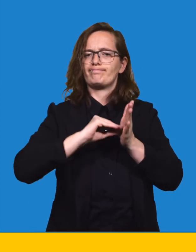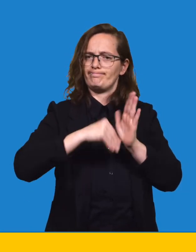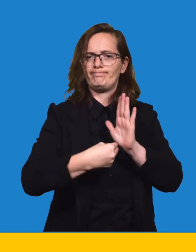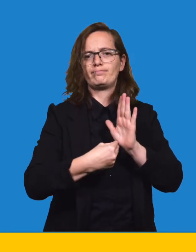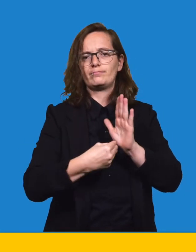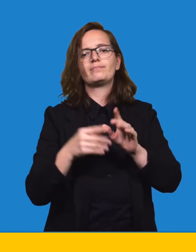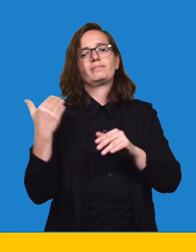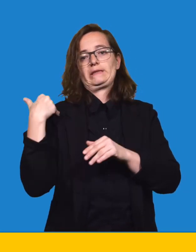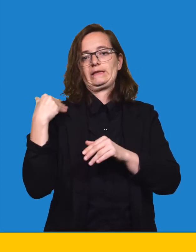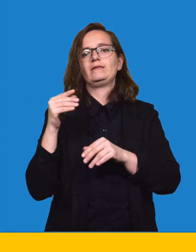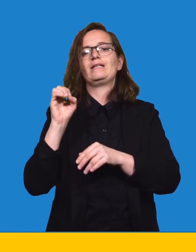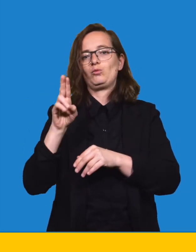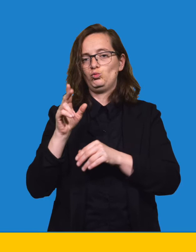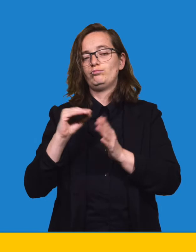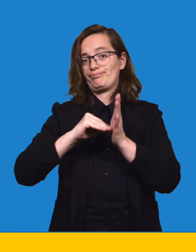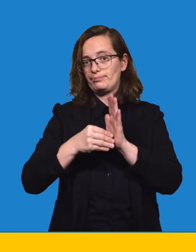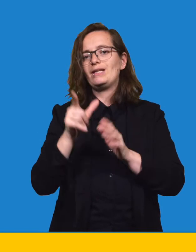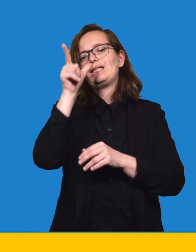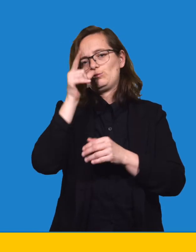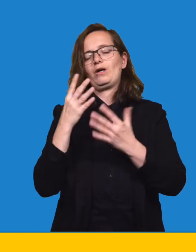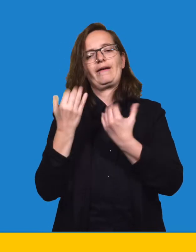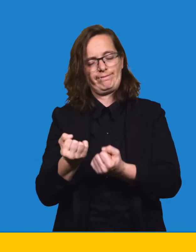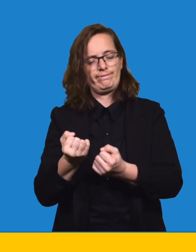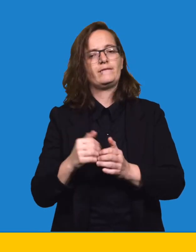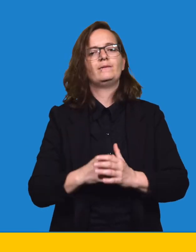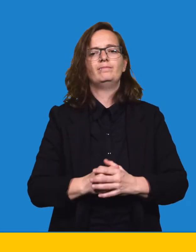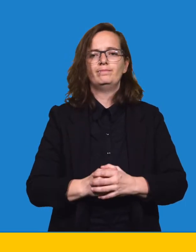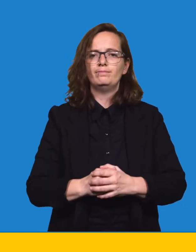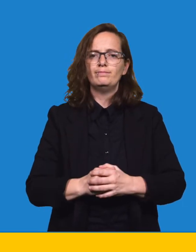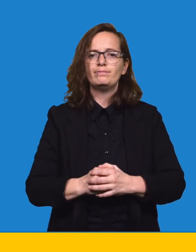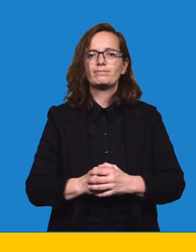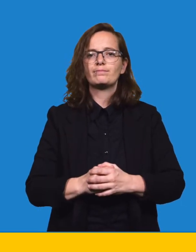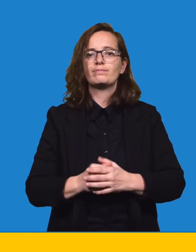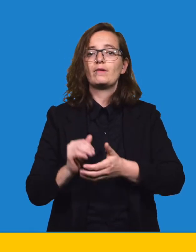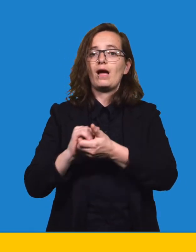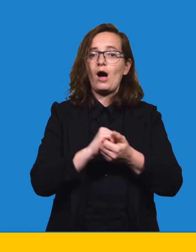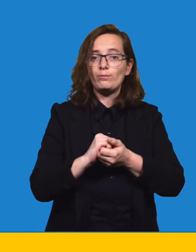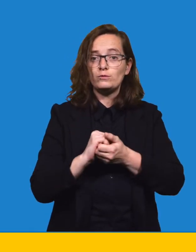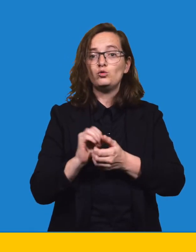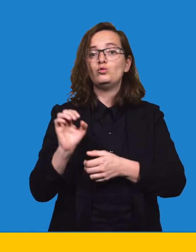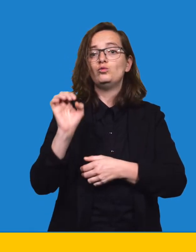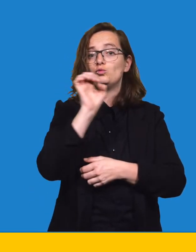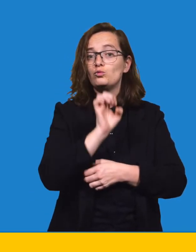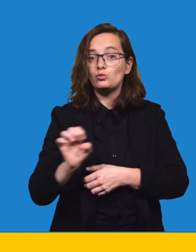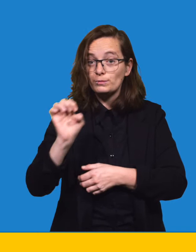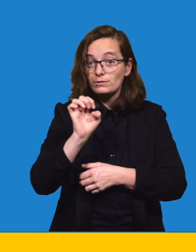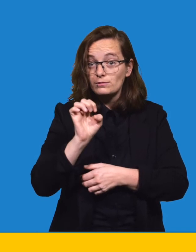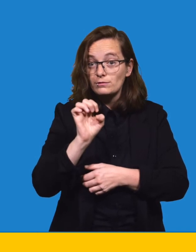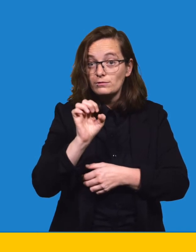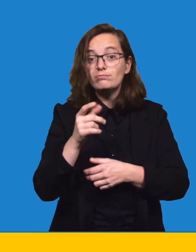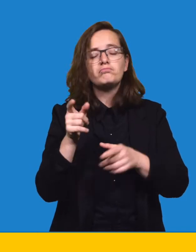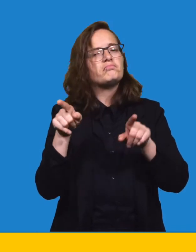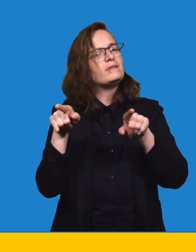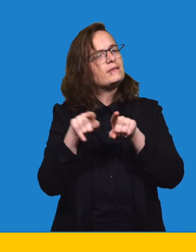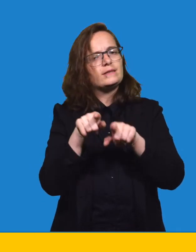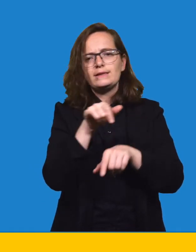Union, the treaty establishing a constitution for Europe, and more recently, in the EU Treaty of Lisbon. European